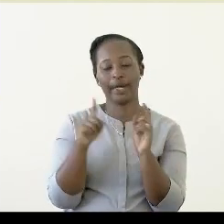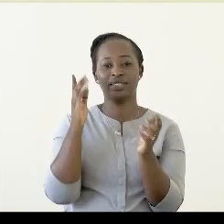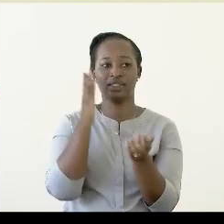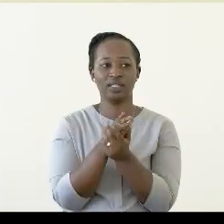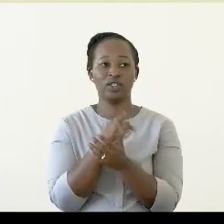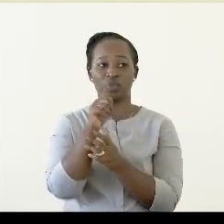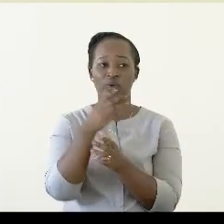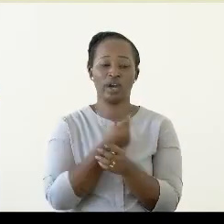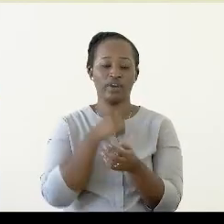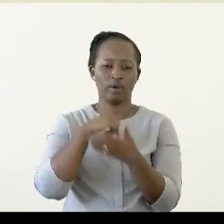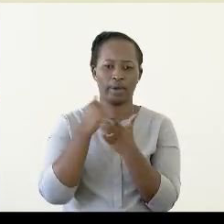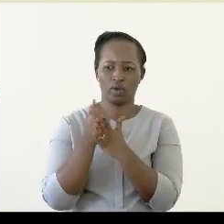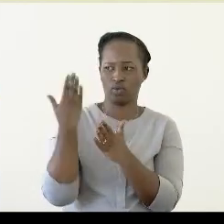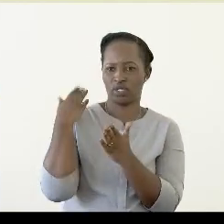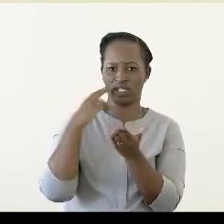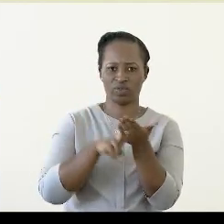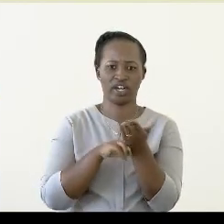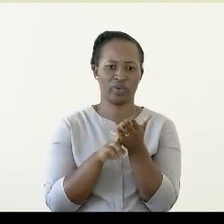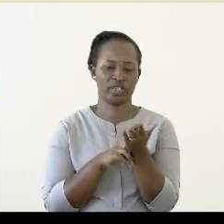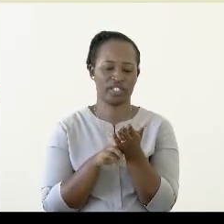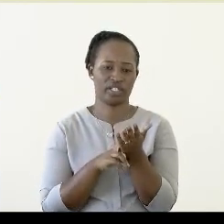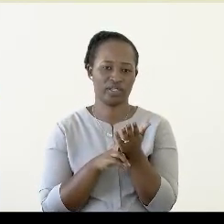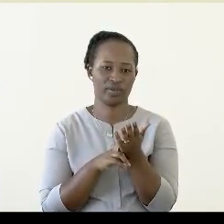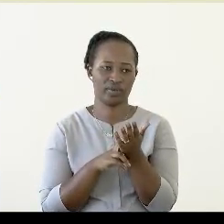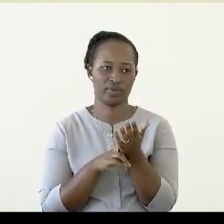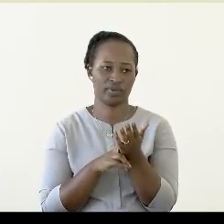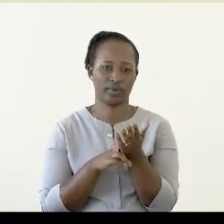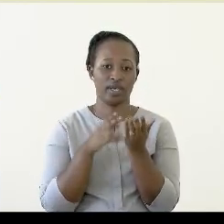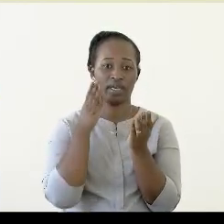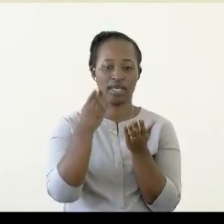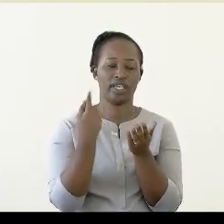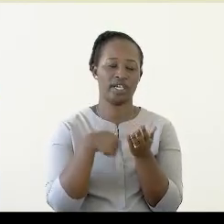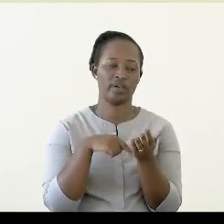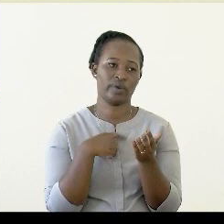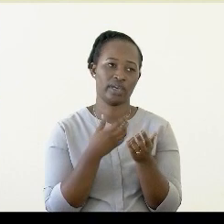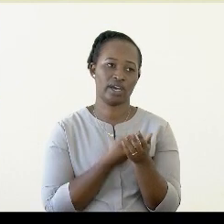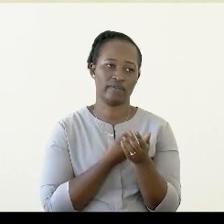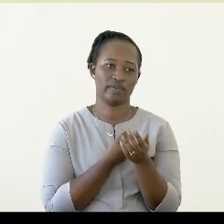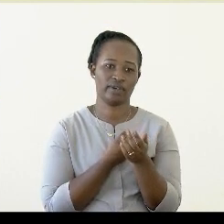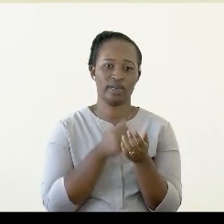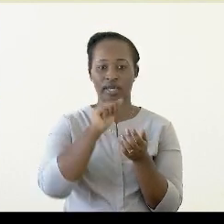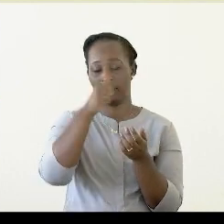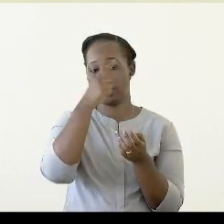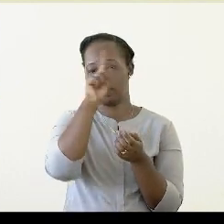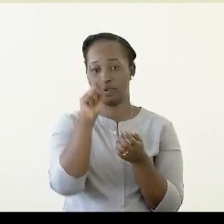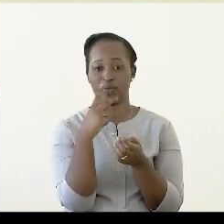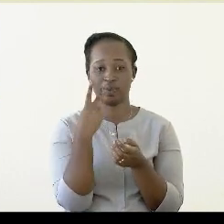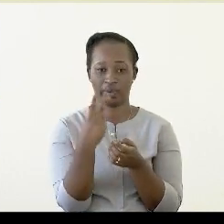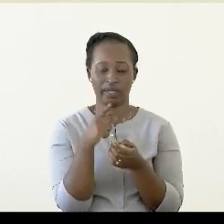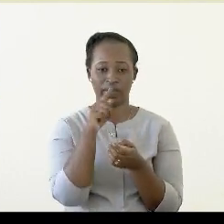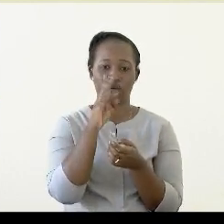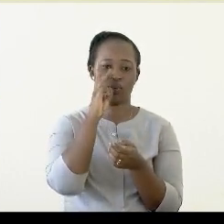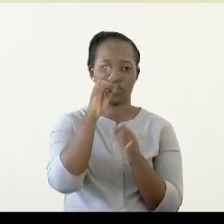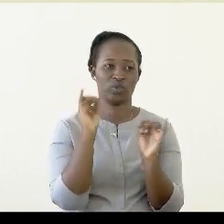you have it because we have used it previously. So here we have a set of 2 questions you